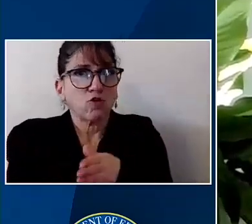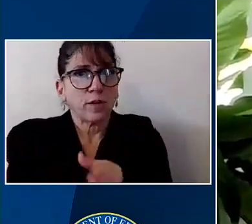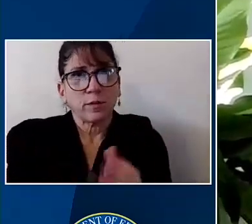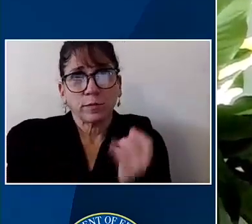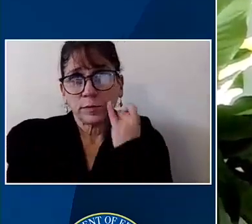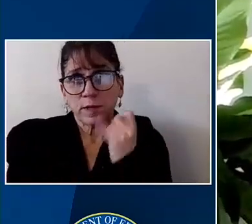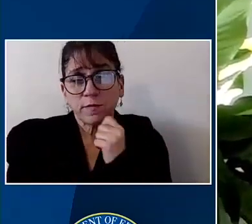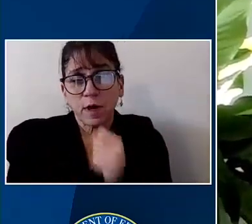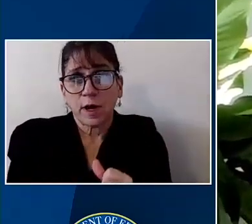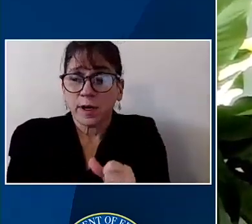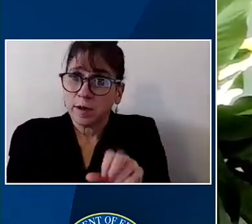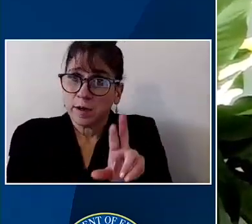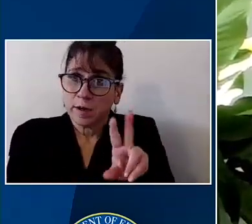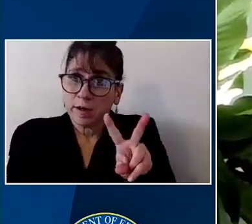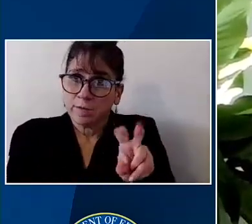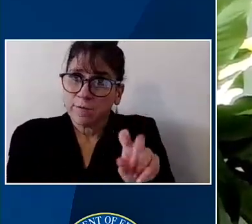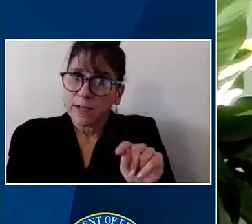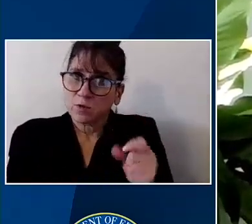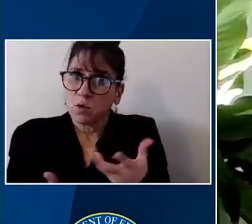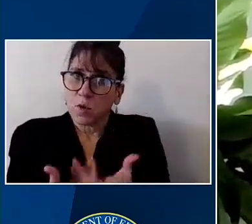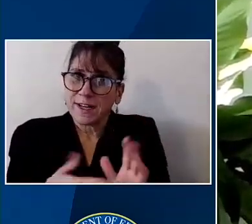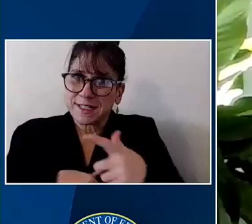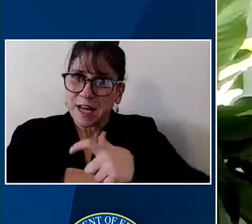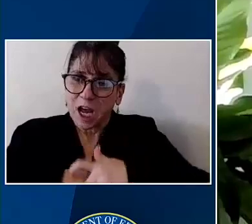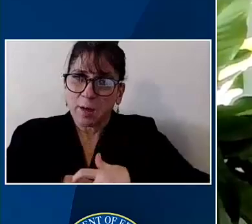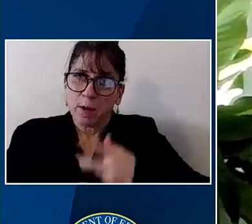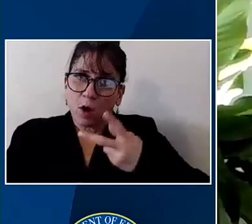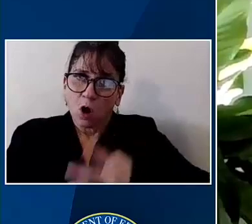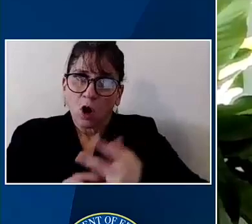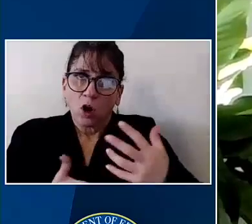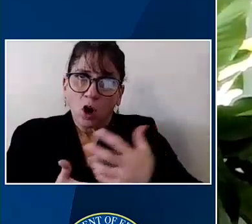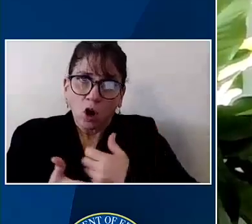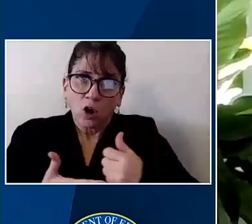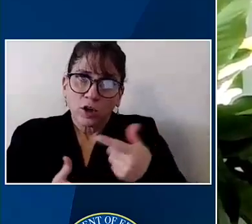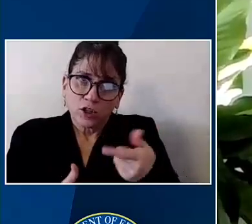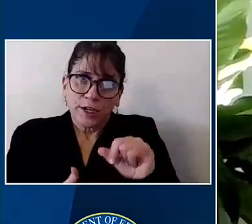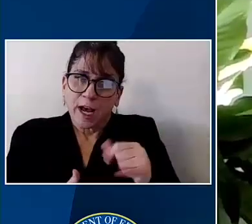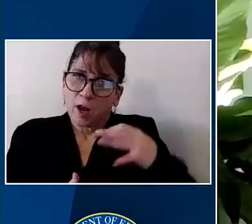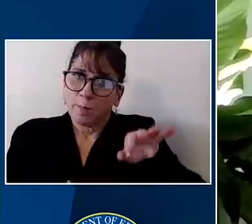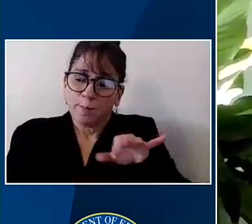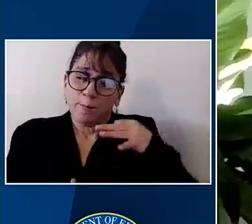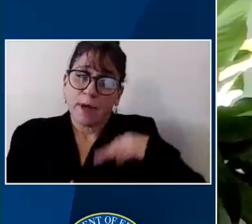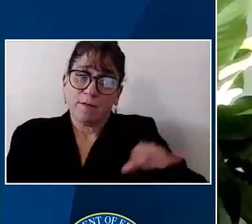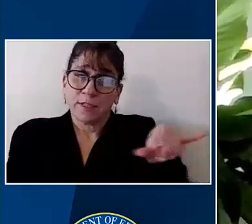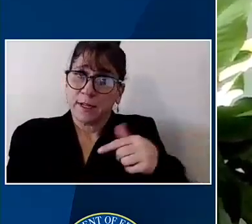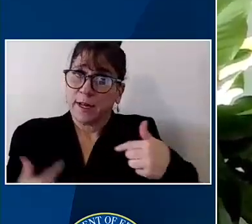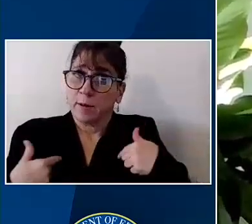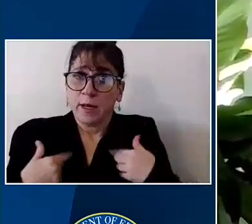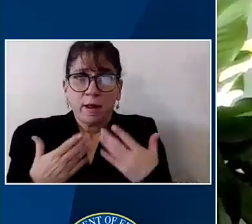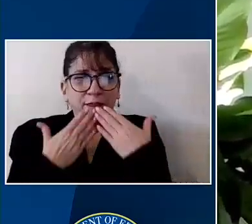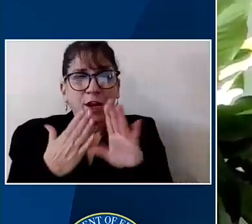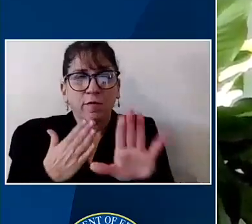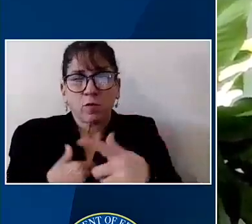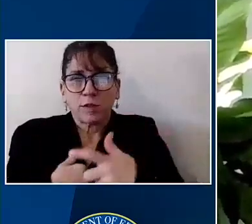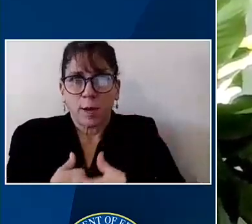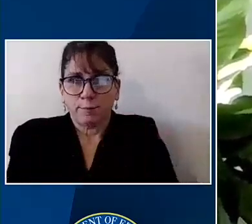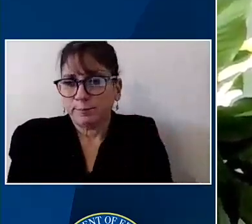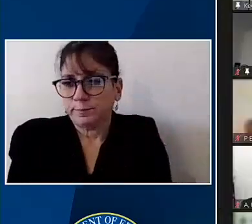Otherwise, veterans will waste their precious time and hard-earned GI benefits just like I did. I thank you for your time.